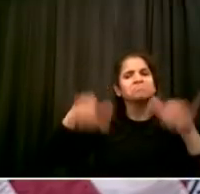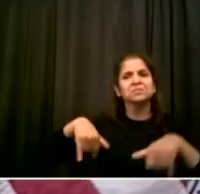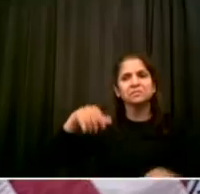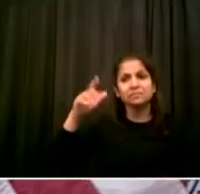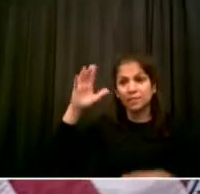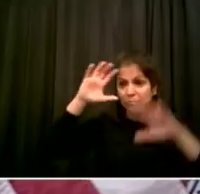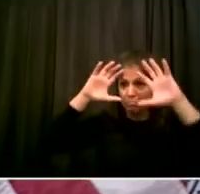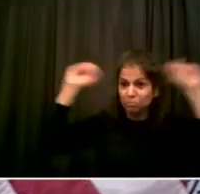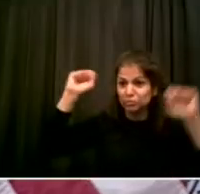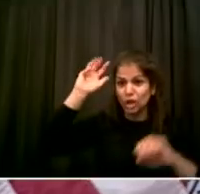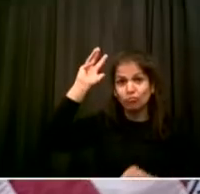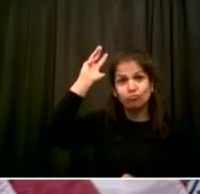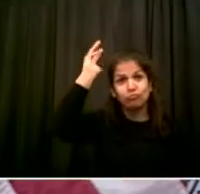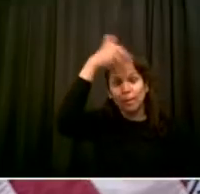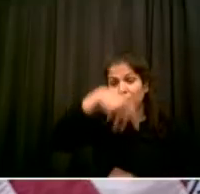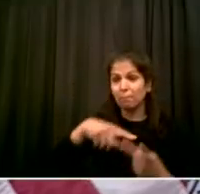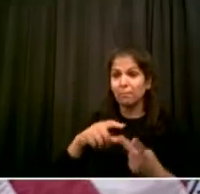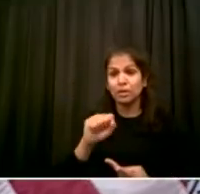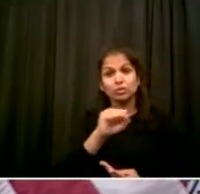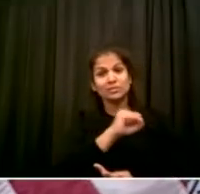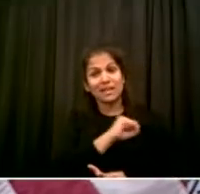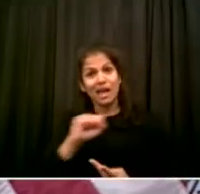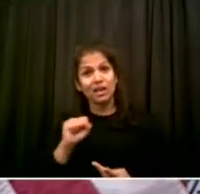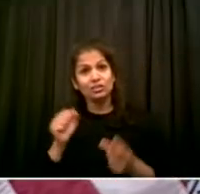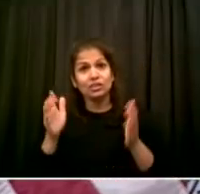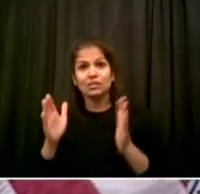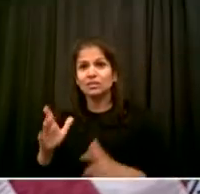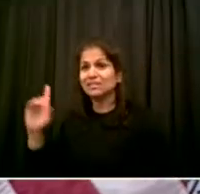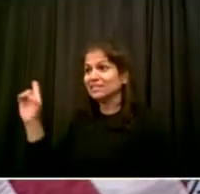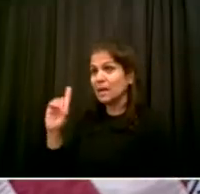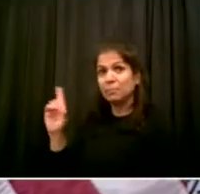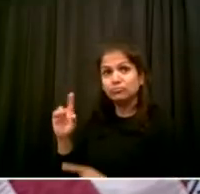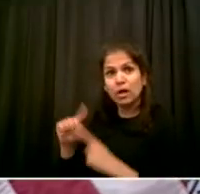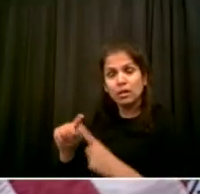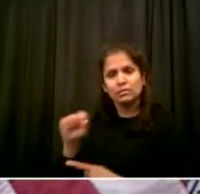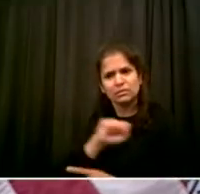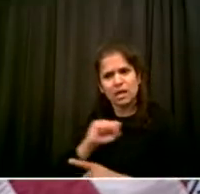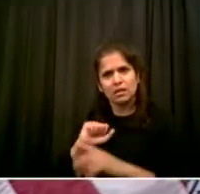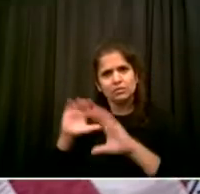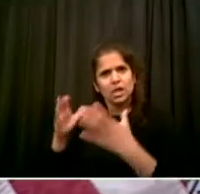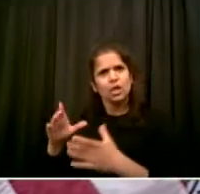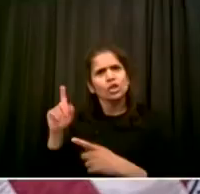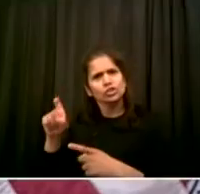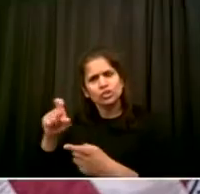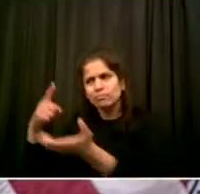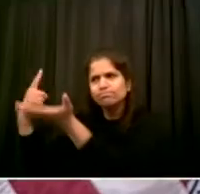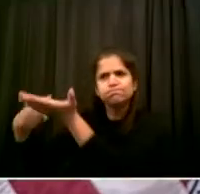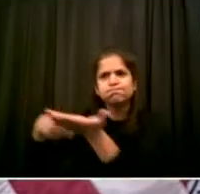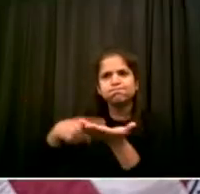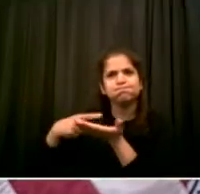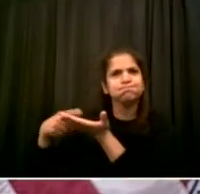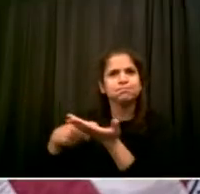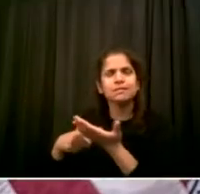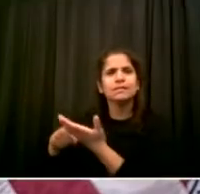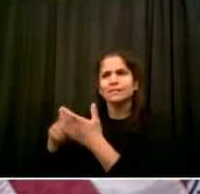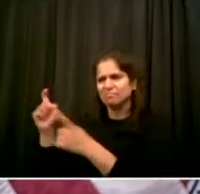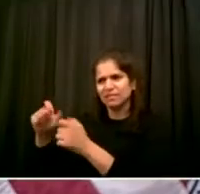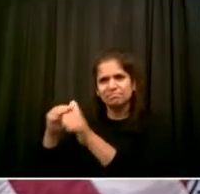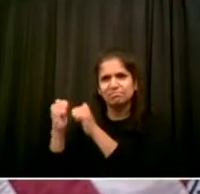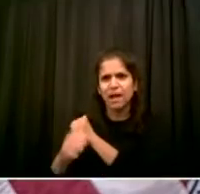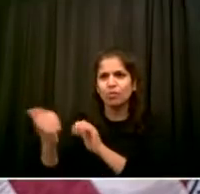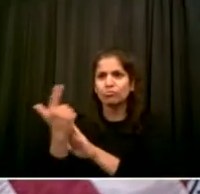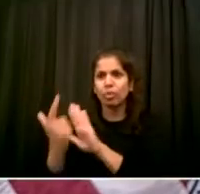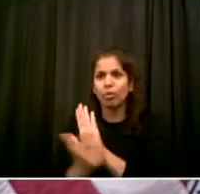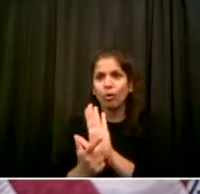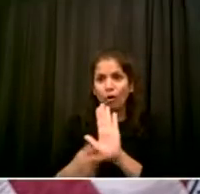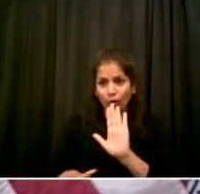There's literally no schedule for the 4th stimulus bill to be voted on. This is the stimulus that would actually help cities and